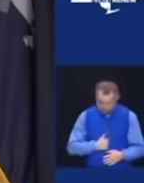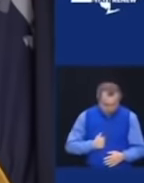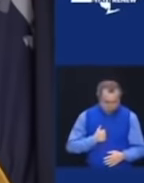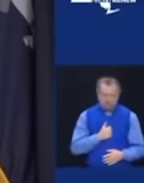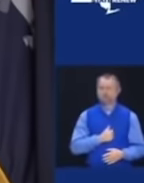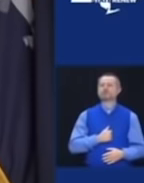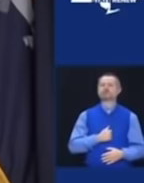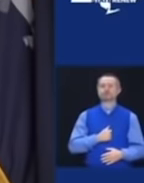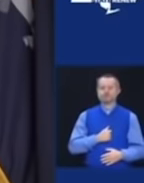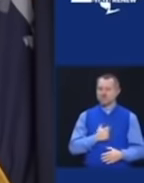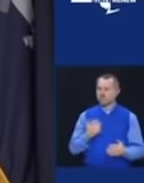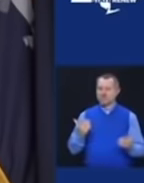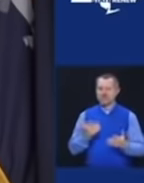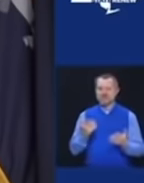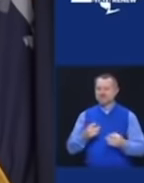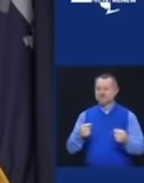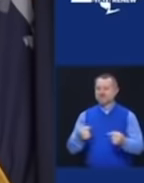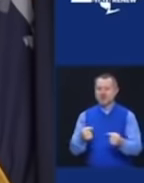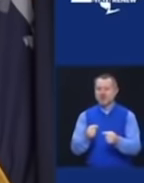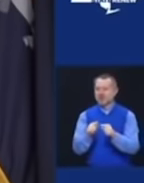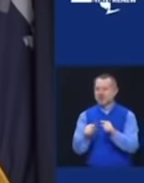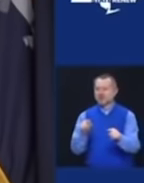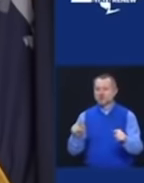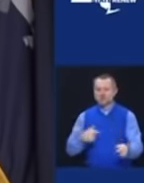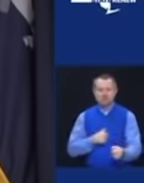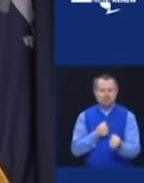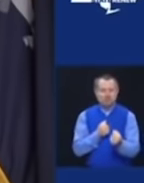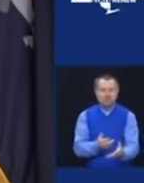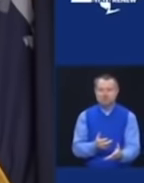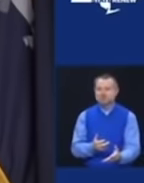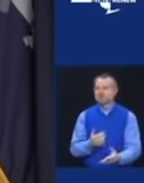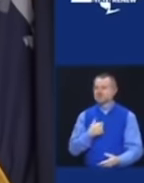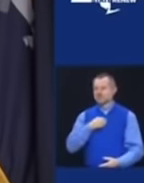caused anyone. I never intended it.